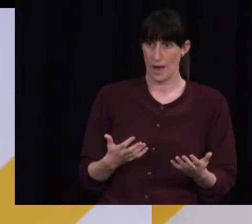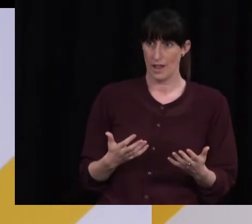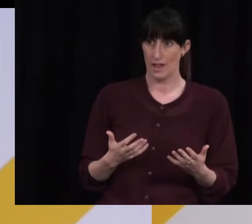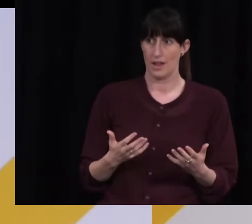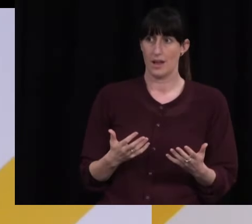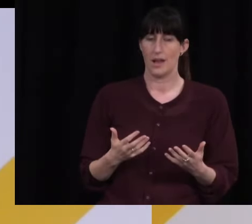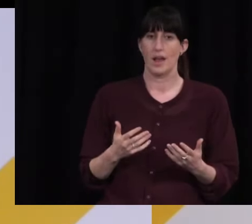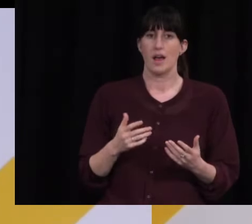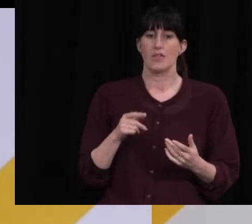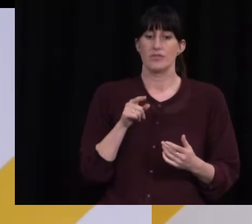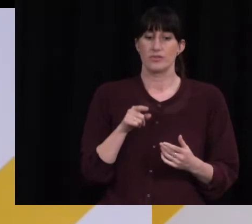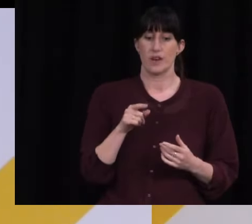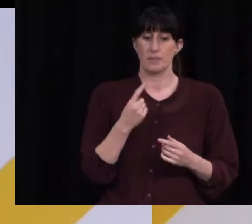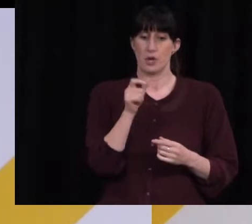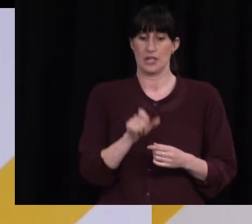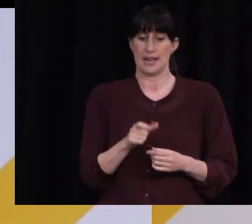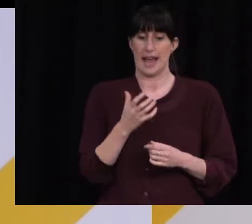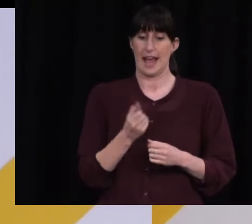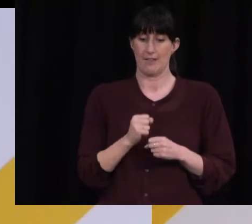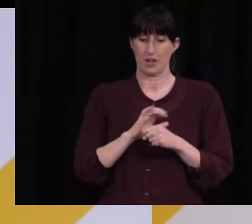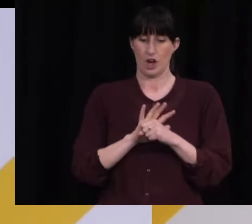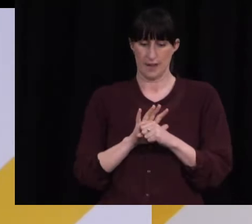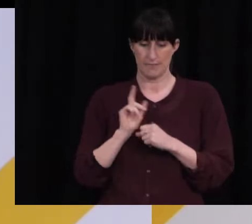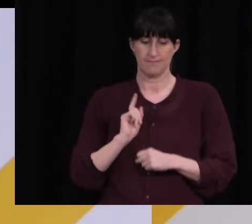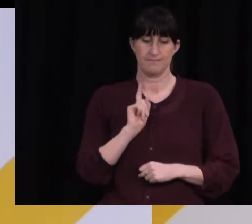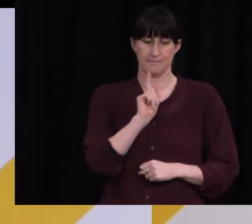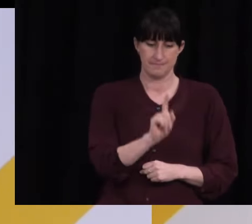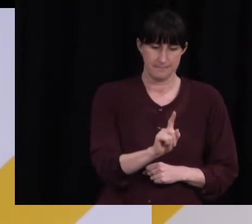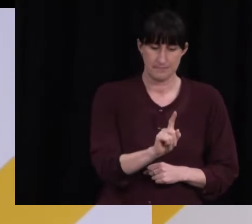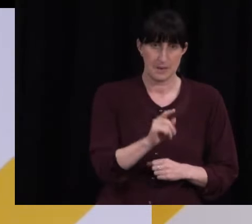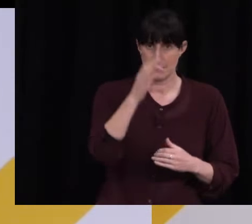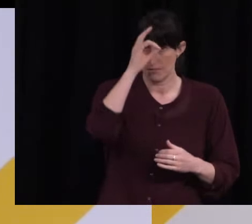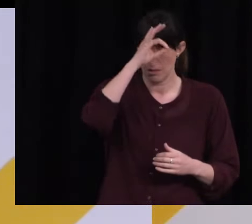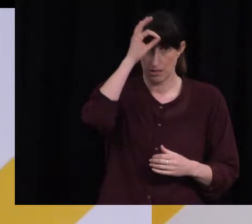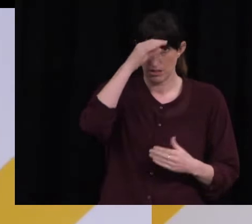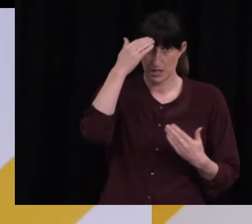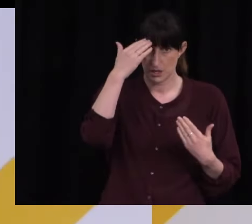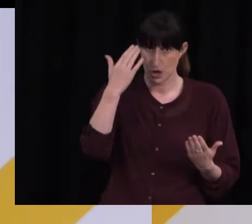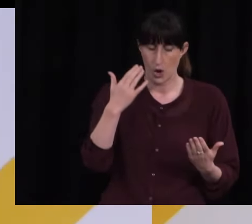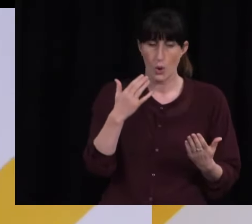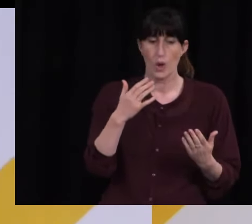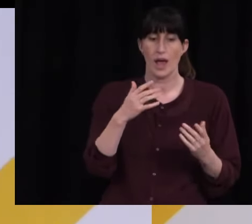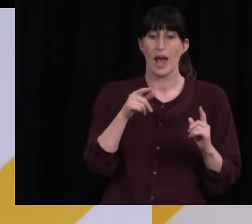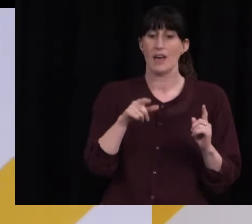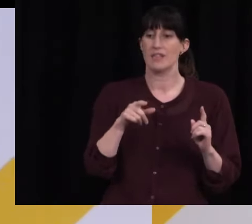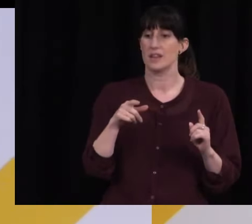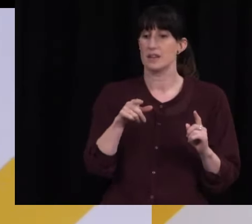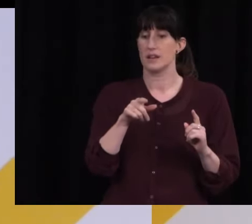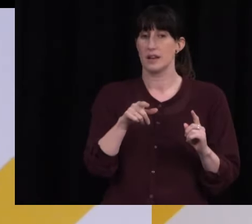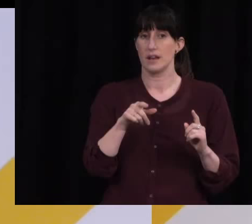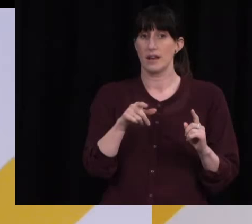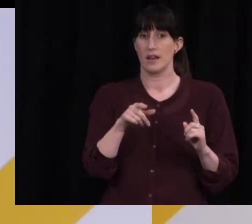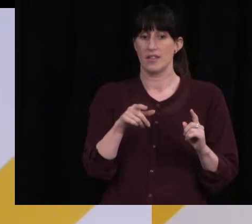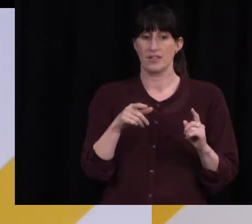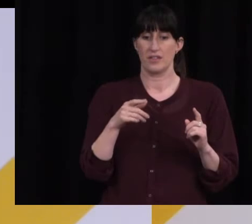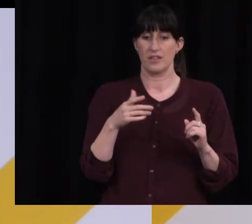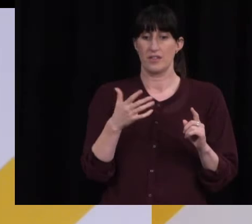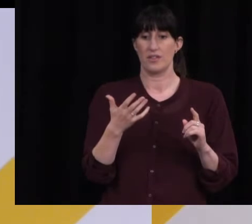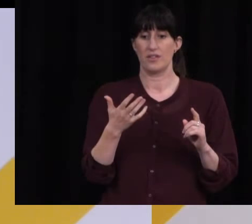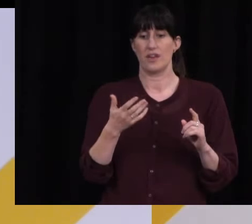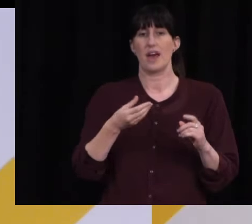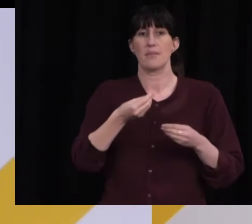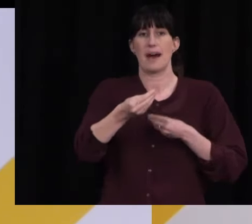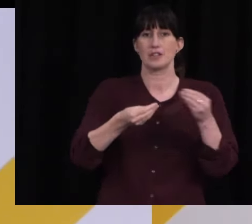is aware they are a contact, so that there are not people going out and about once they've been made aware they're a contact. And